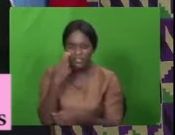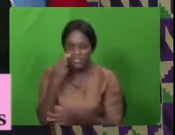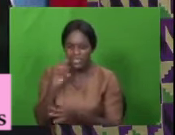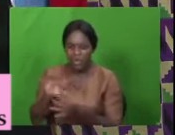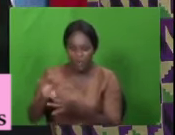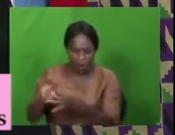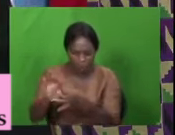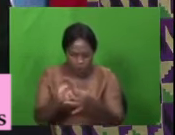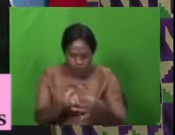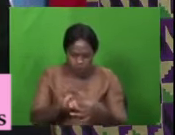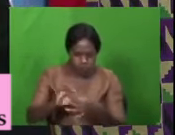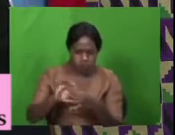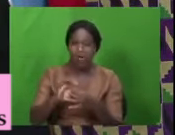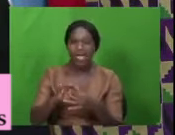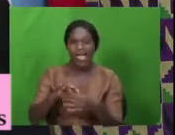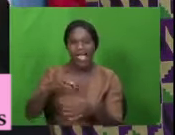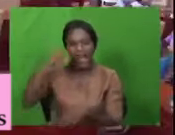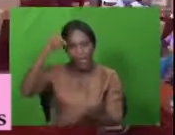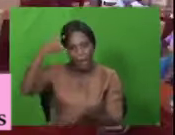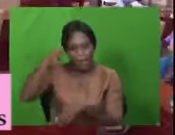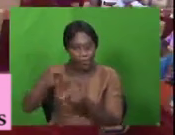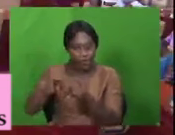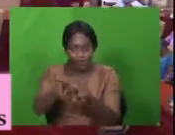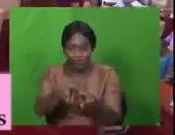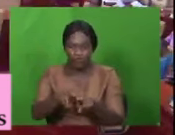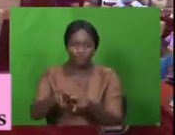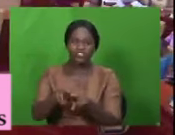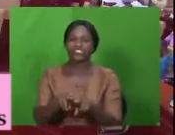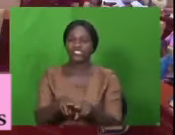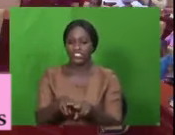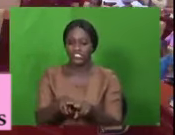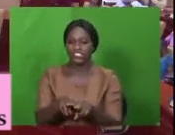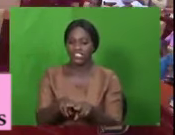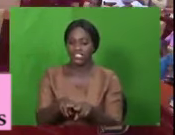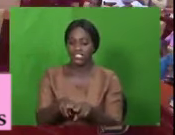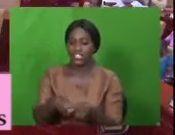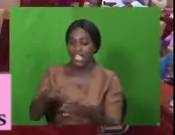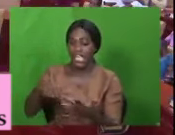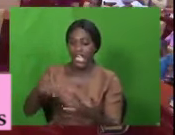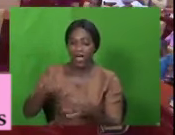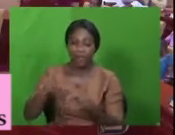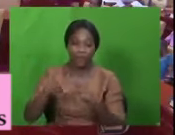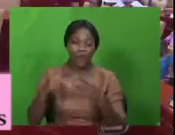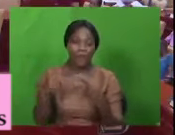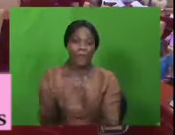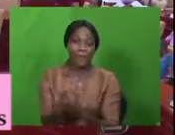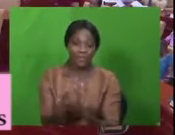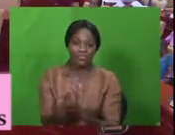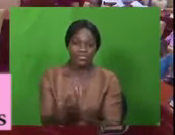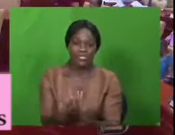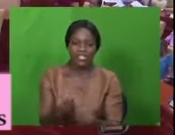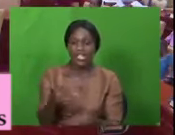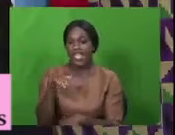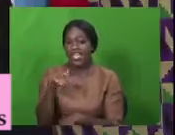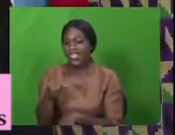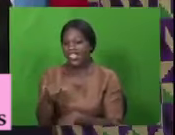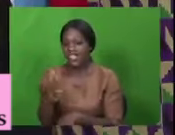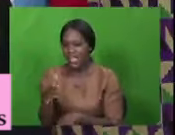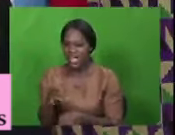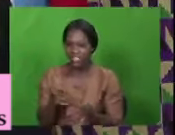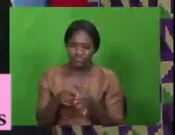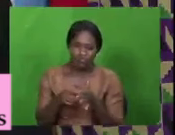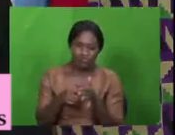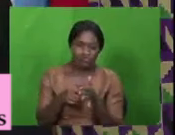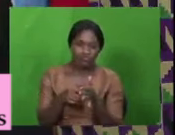unity of purpose among all parties and factions. This is to a large extent